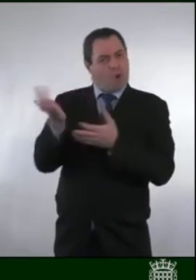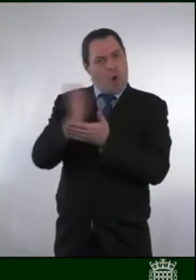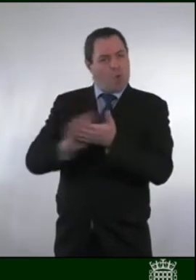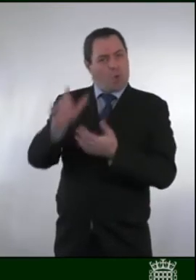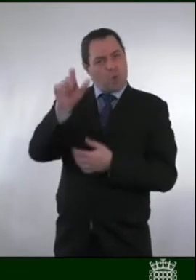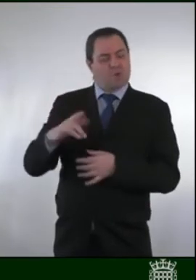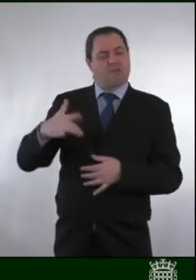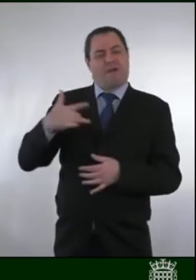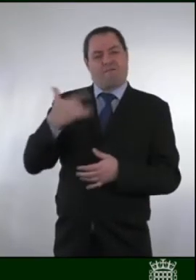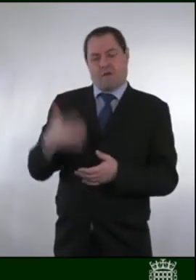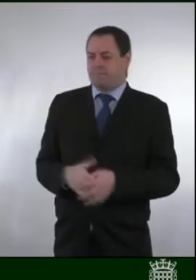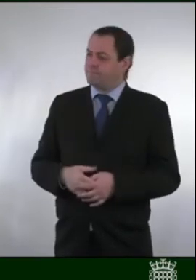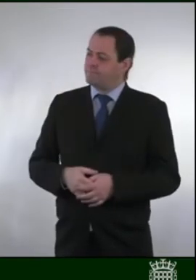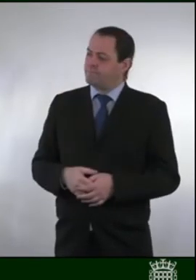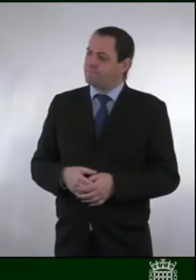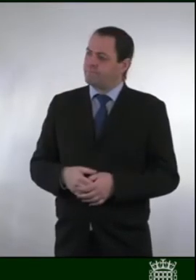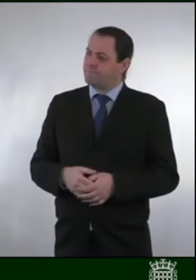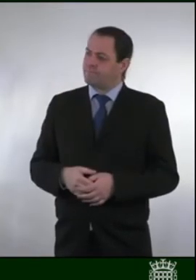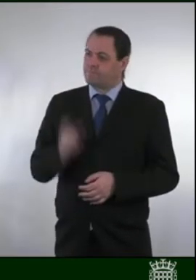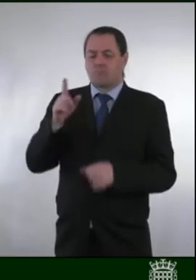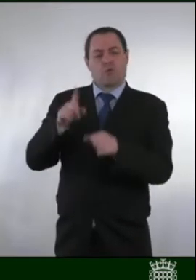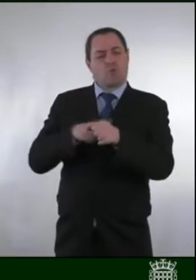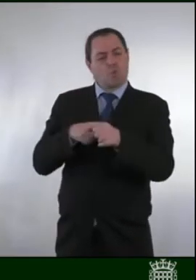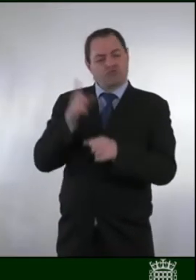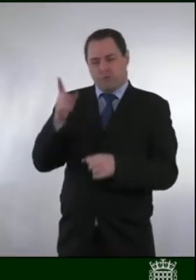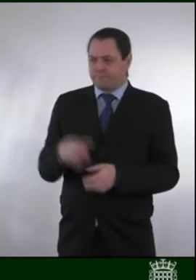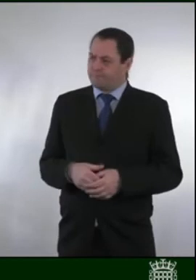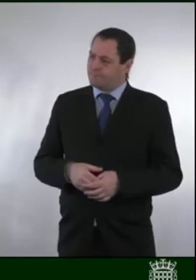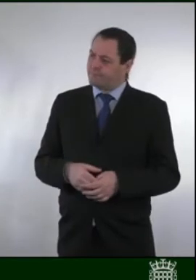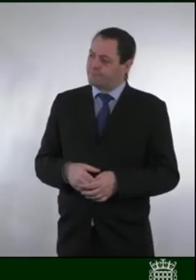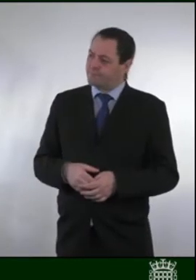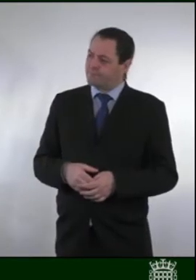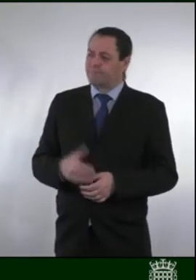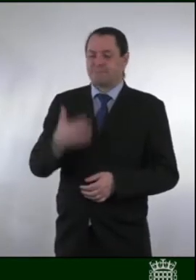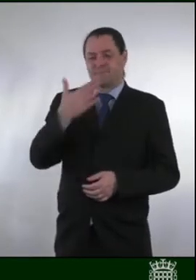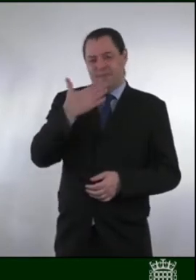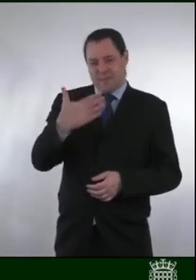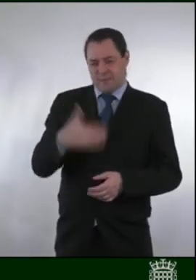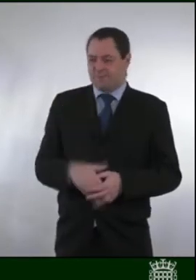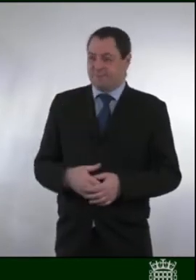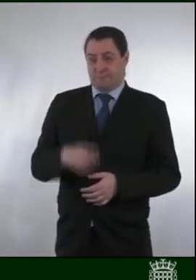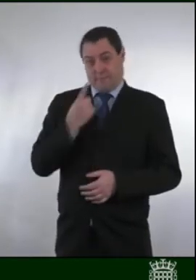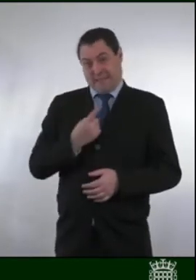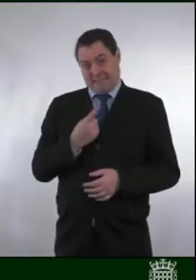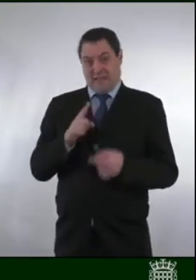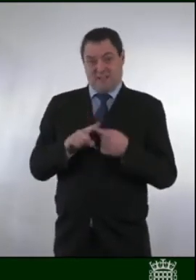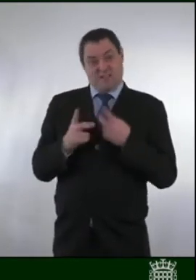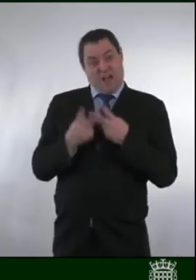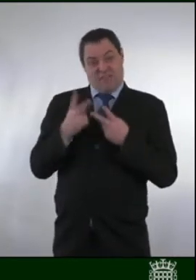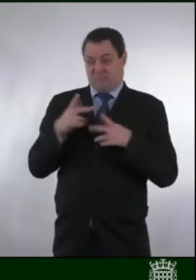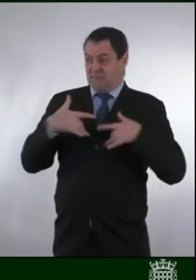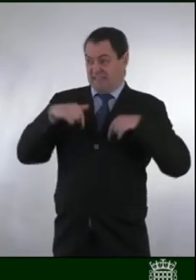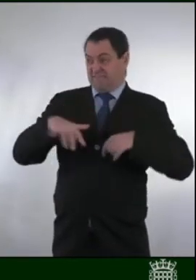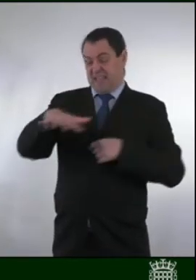to Yorkshire with Alexander Stafford. Alexander Stafford. Thank you, Mr. Speaker. Both I and many residents across Rother Valley are